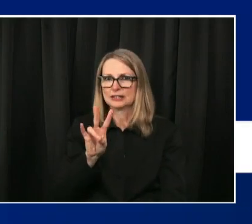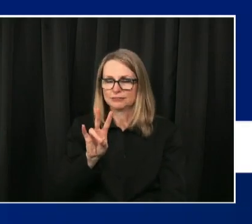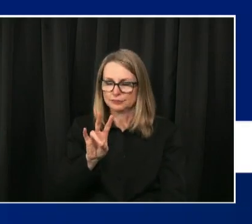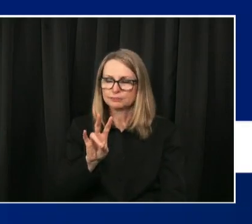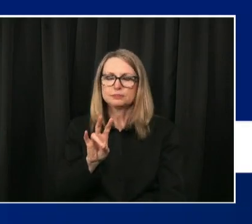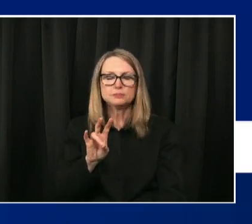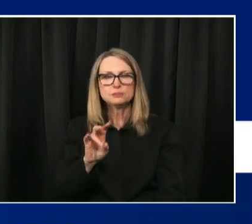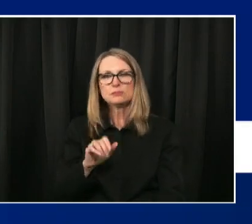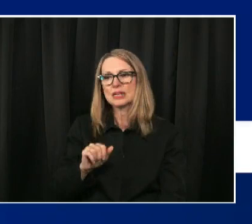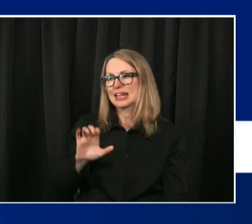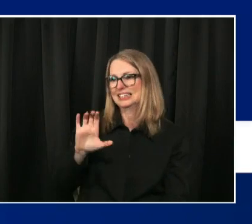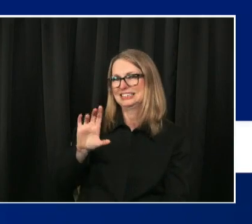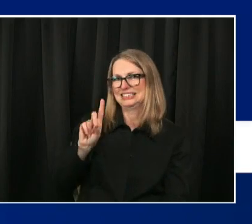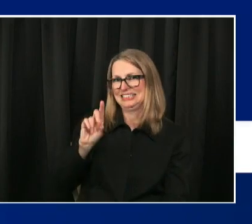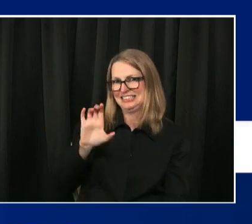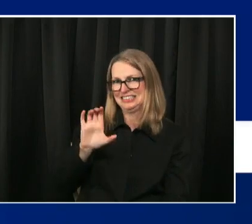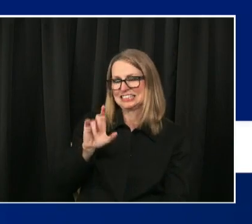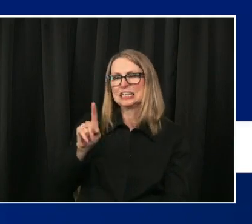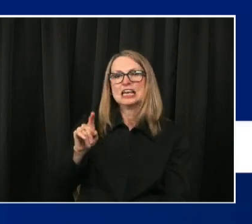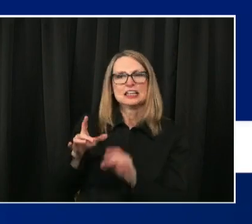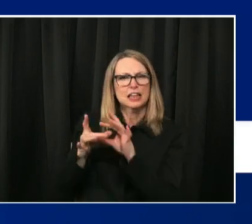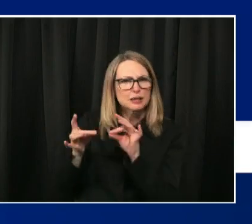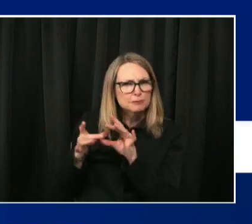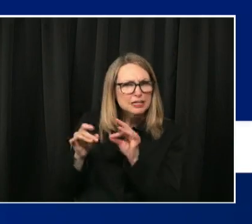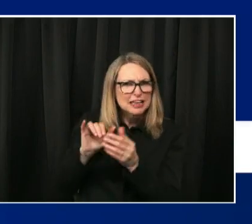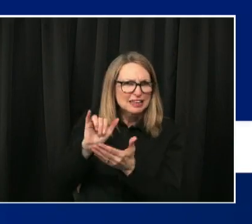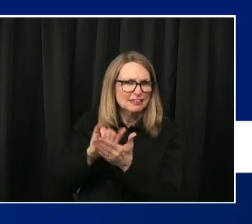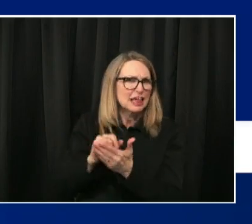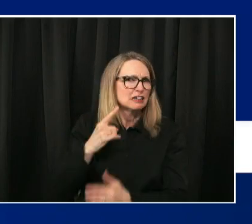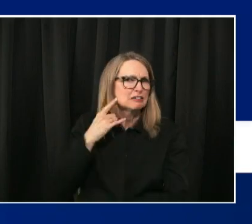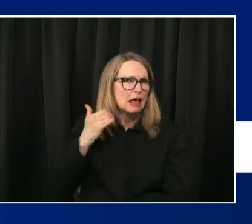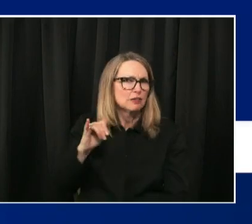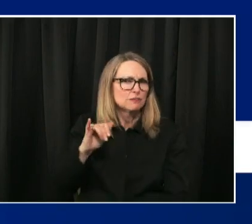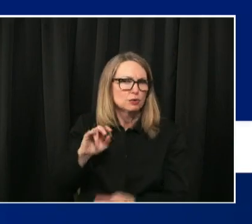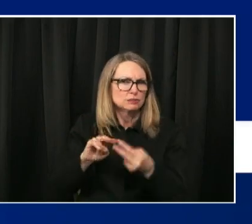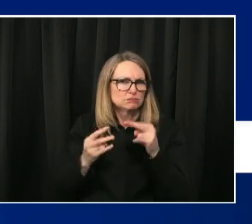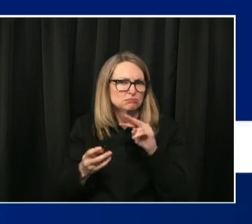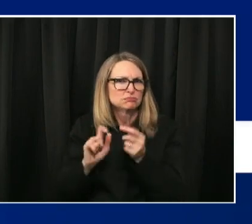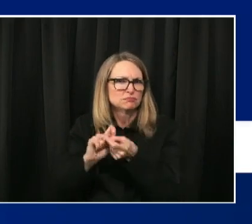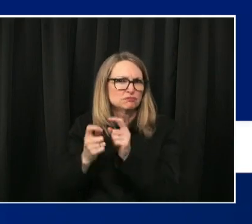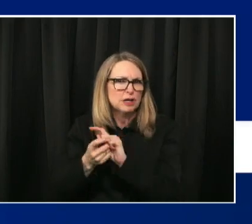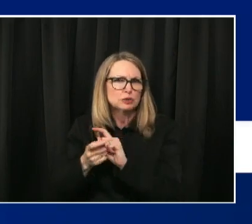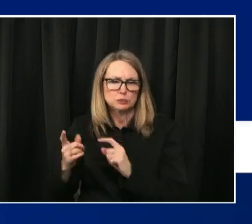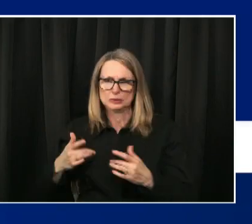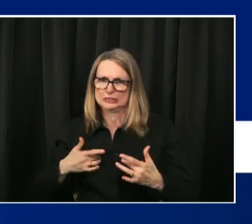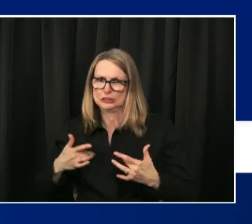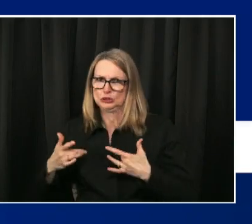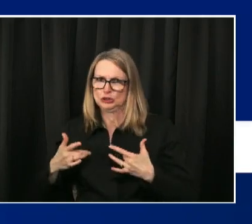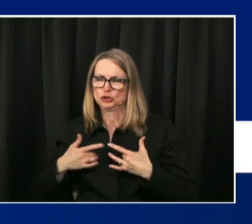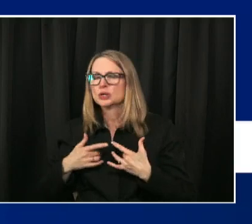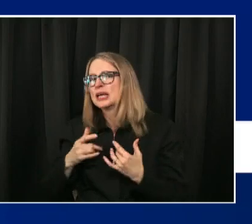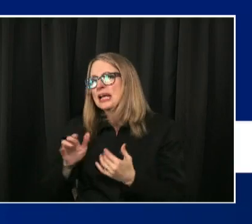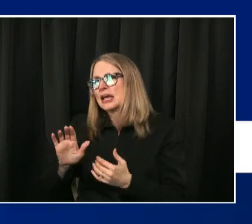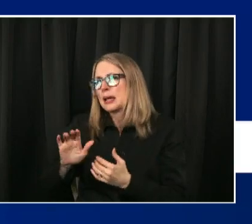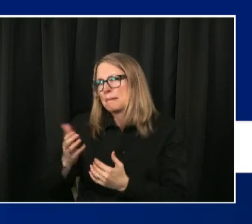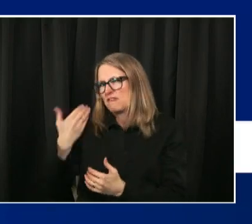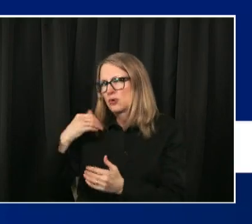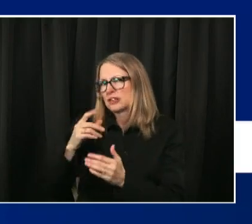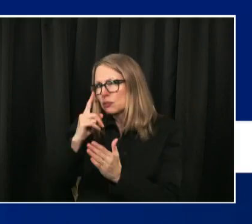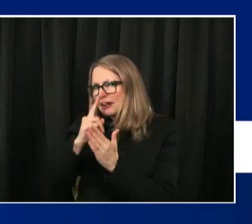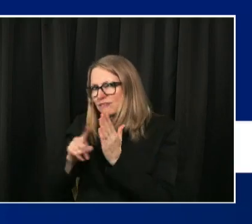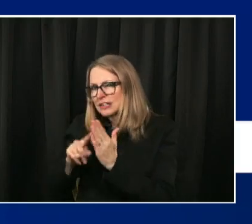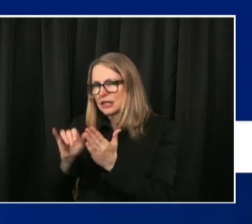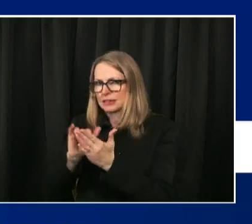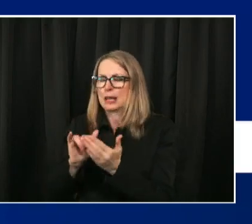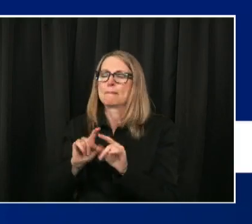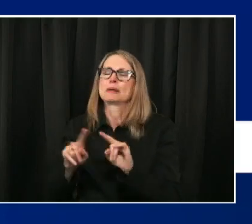now started talking about this as a variant of concern. Previously, we were discussing it as a variant under investigation. There is some new information out.